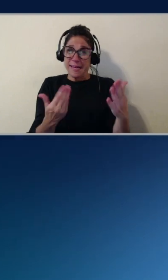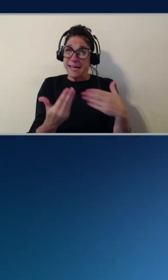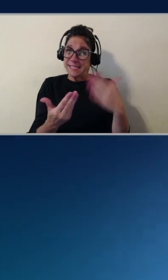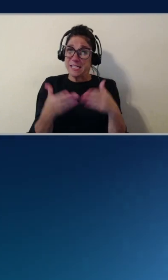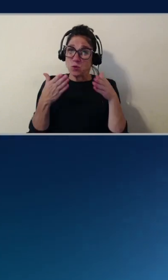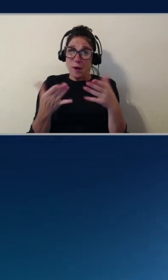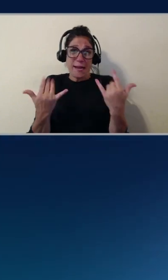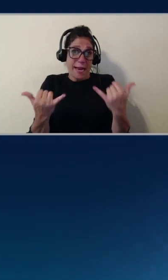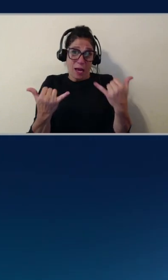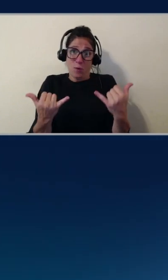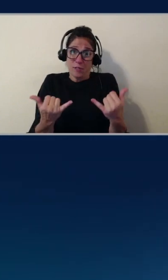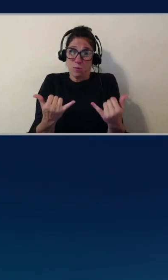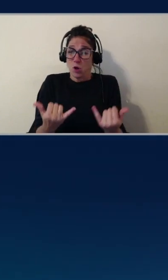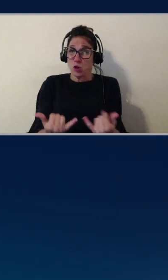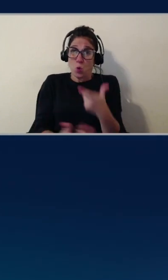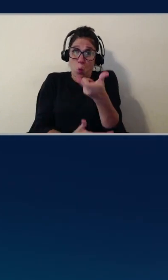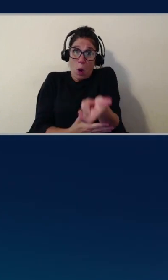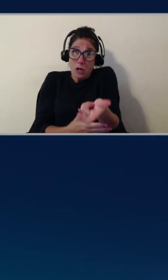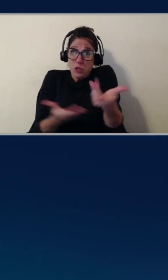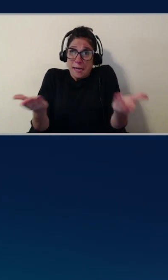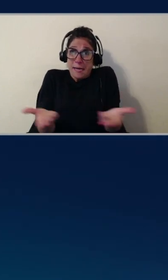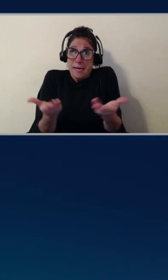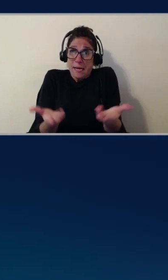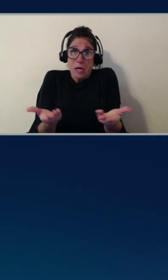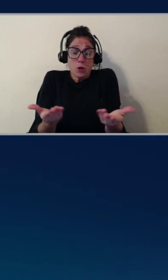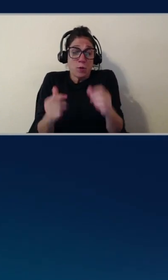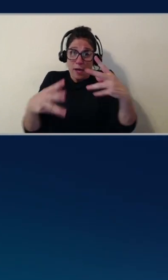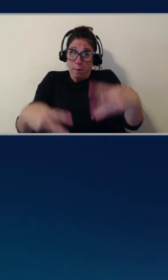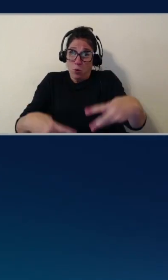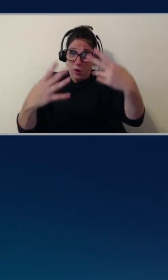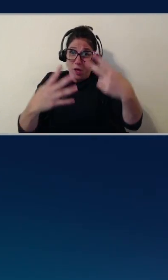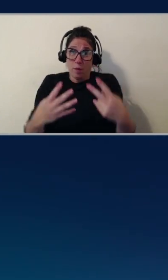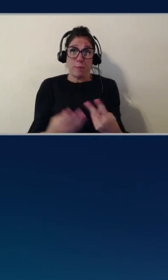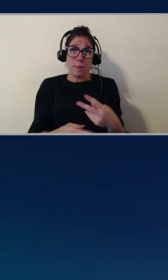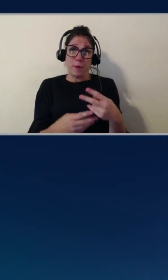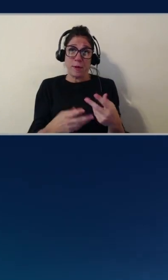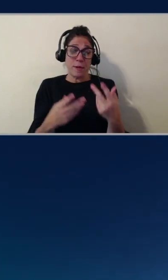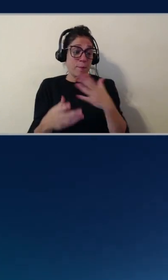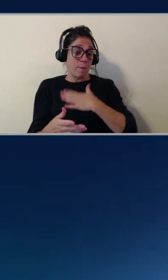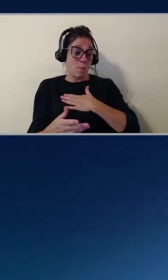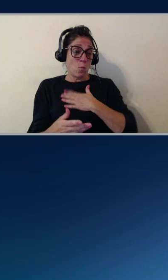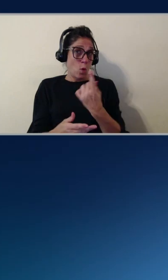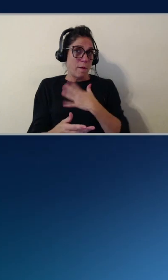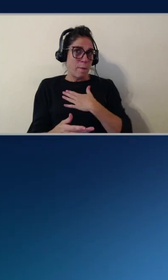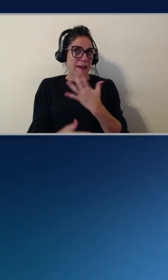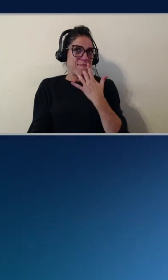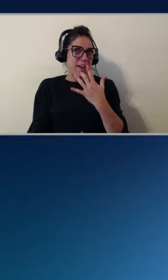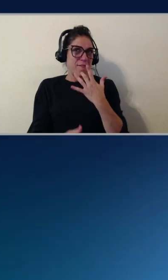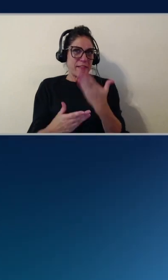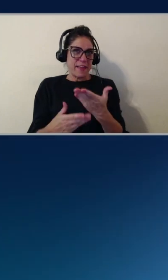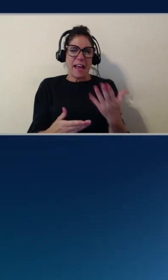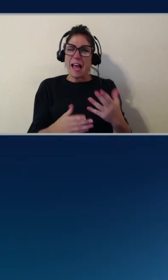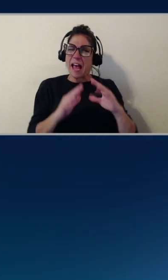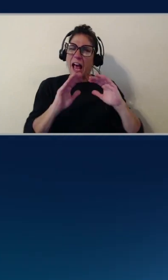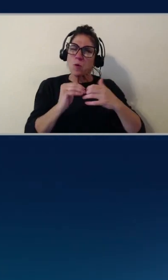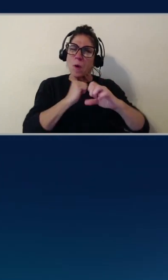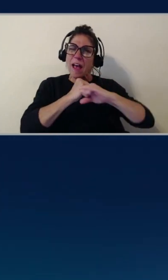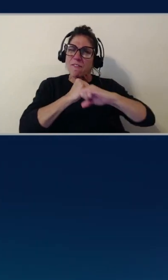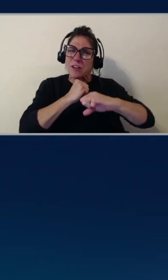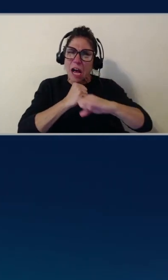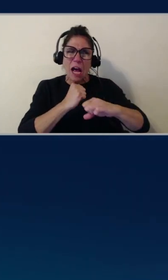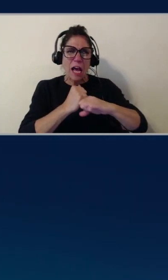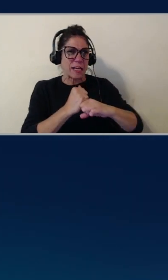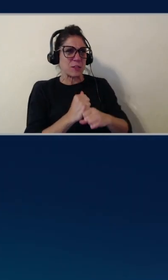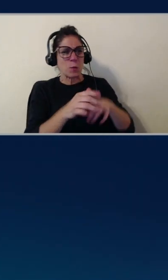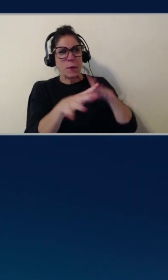out PartyRock, right? Anybody can go check out PartyRock. That's one of my favorite things about it. But how do you pitch PartyRock to people if they've never heard of it before?